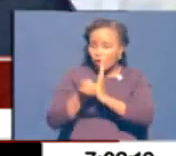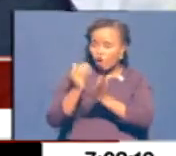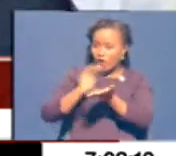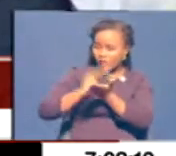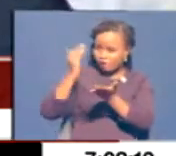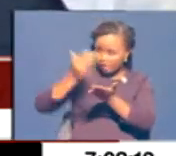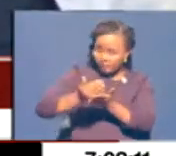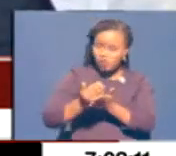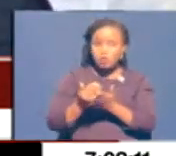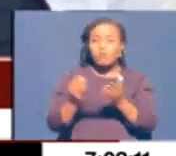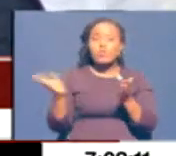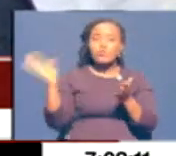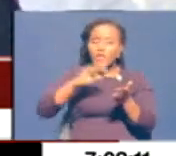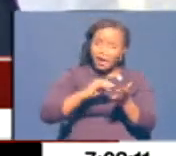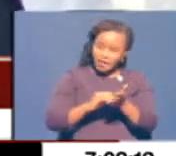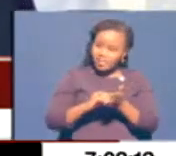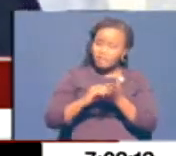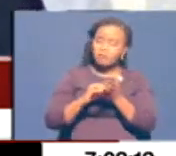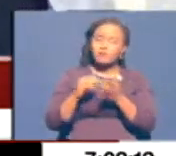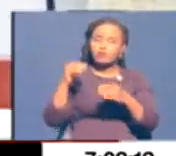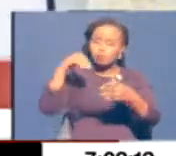be deposited in an account